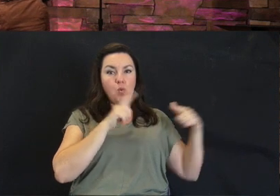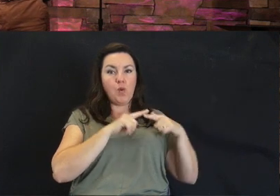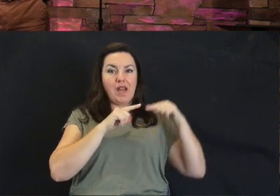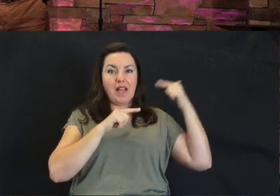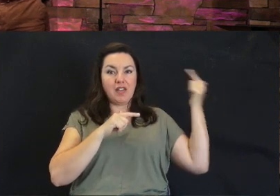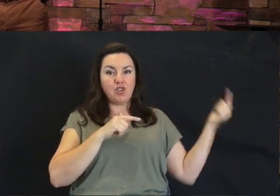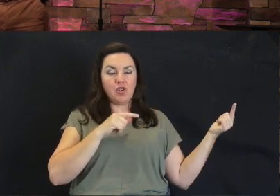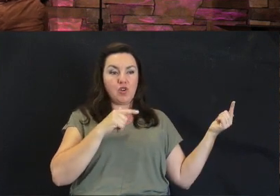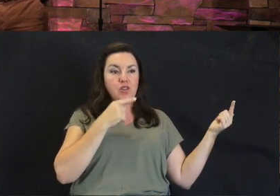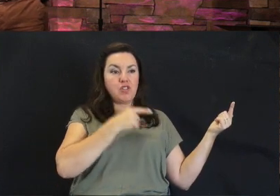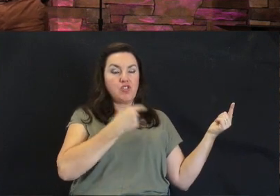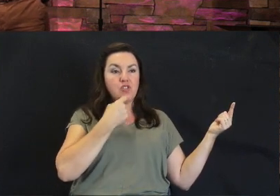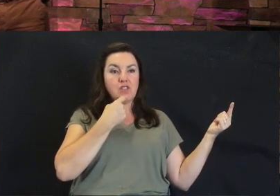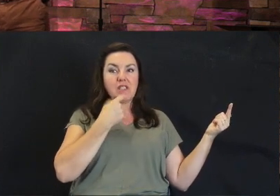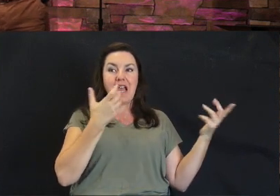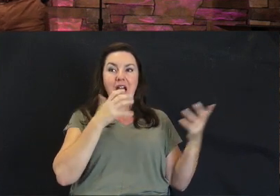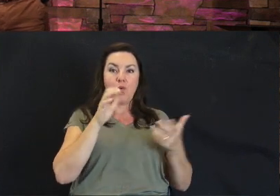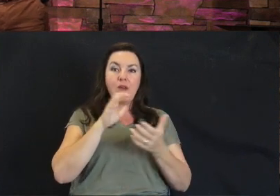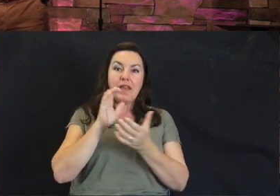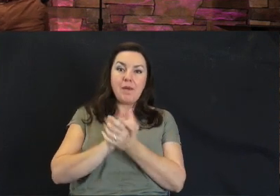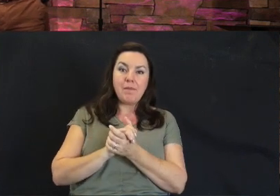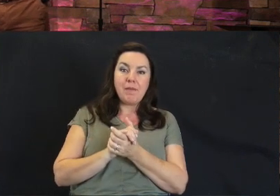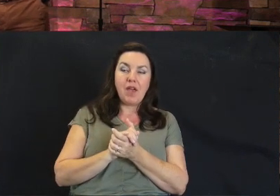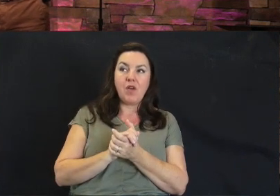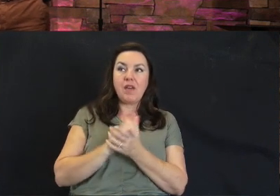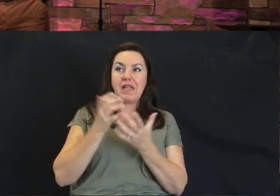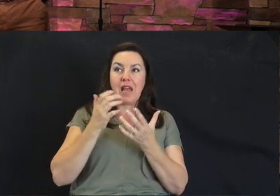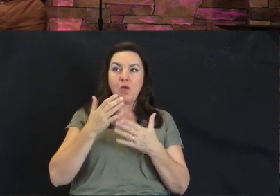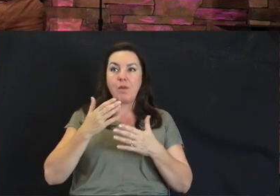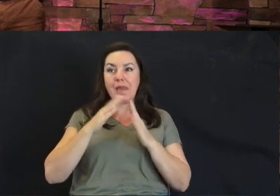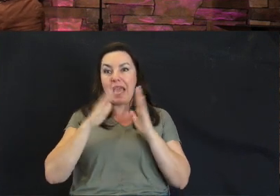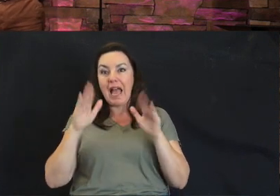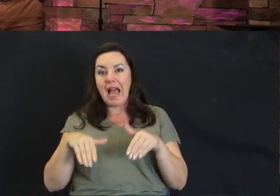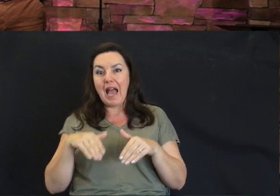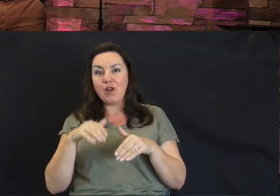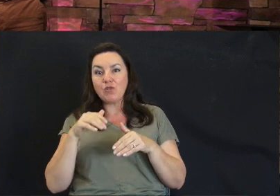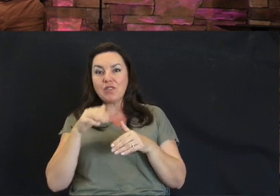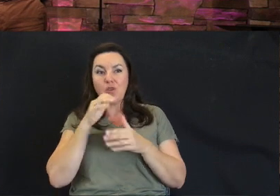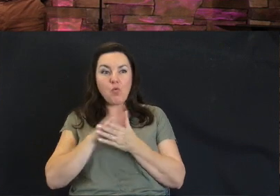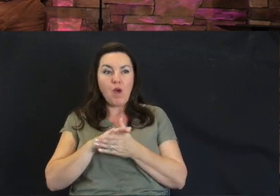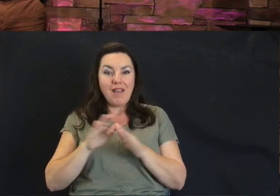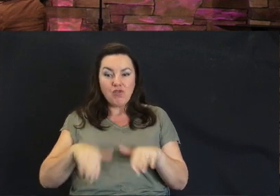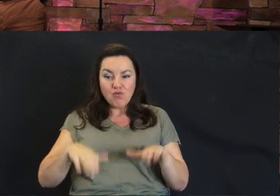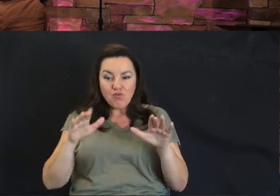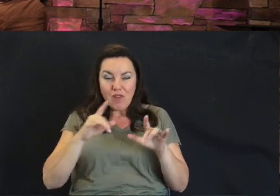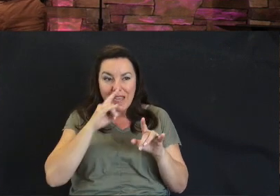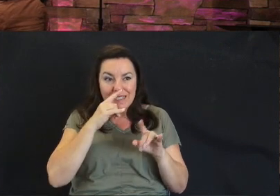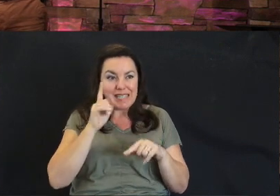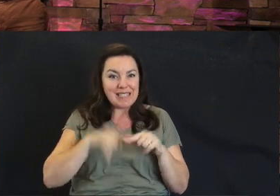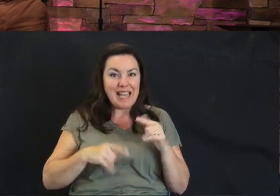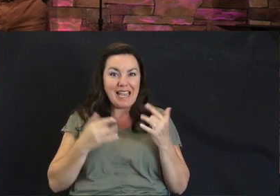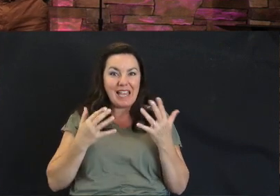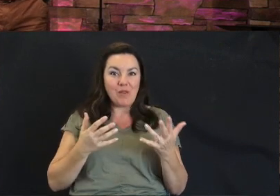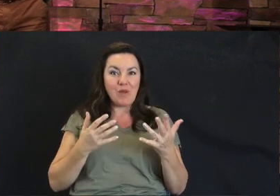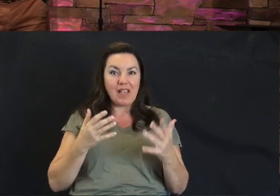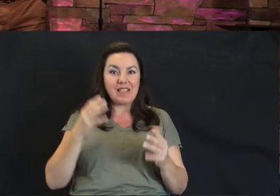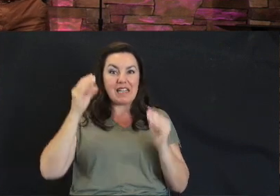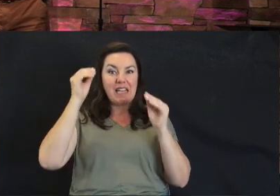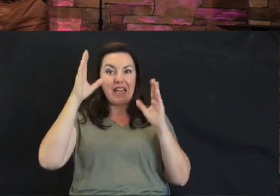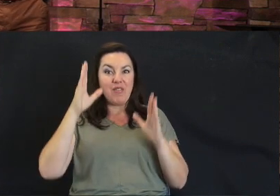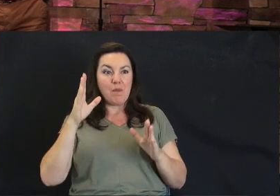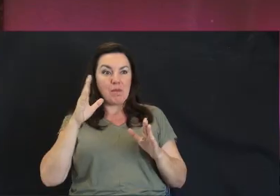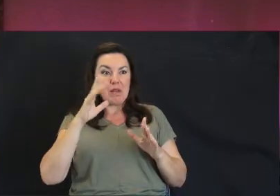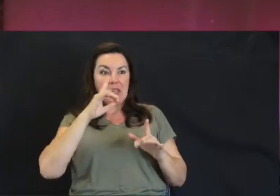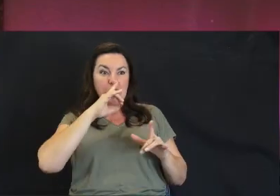her She said I want to get married I want to be a housewife I want to raise kids I just can't wait And the professor Went